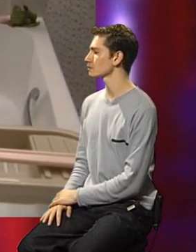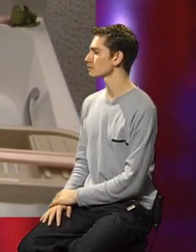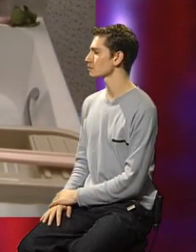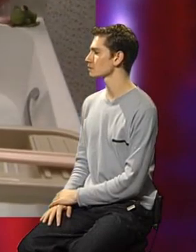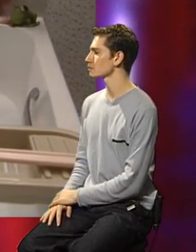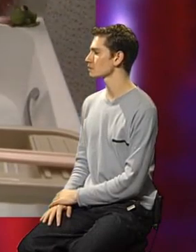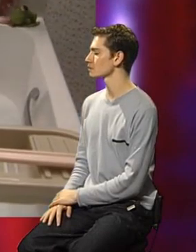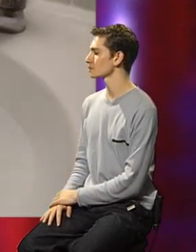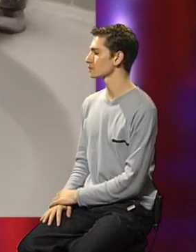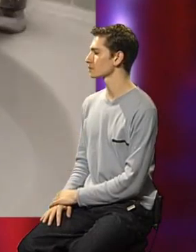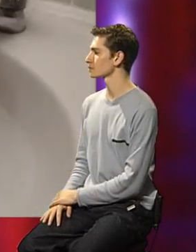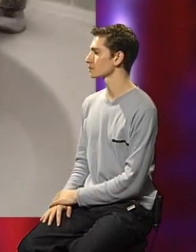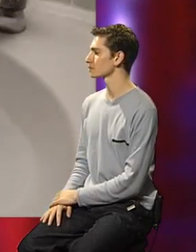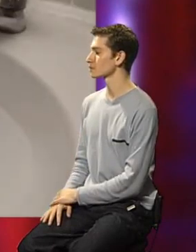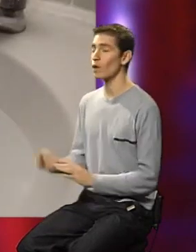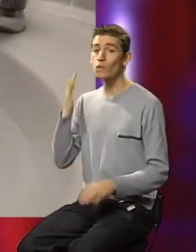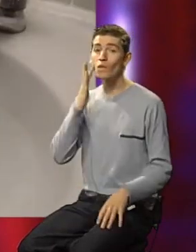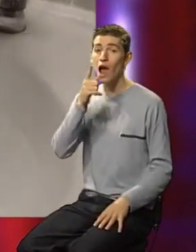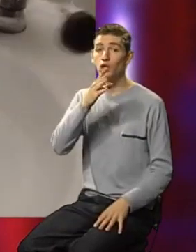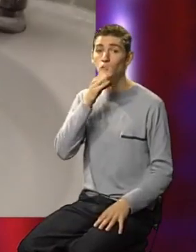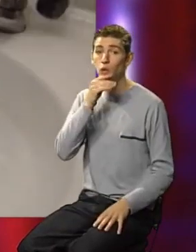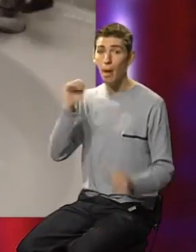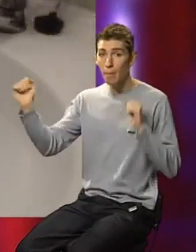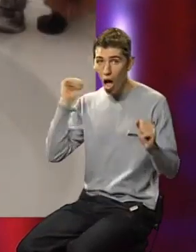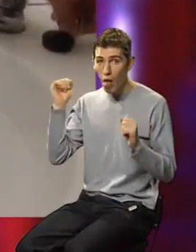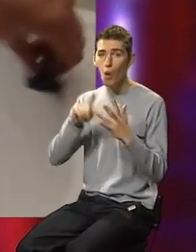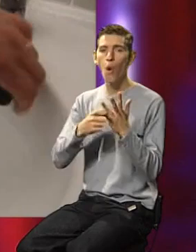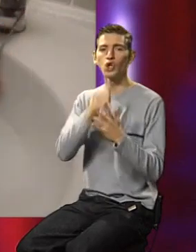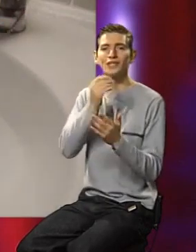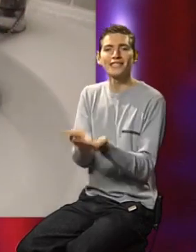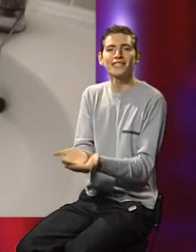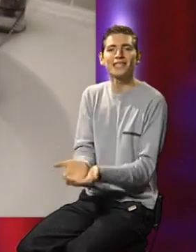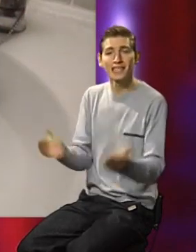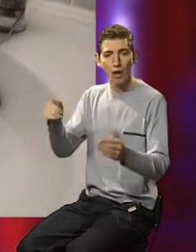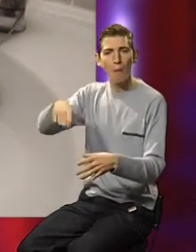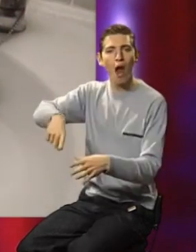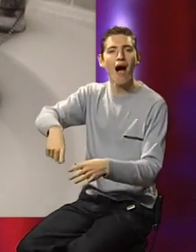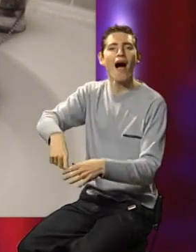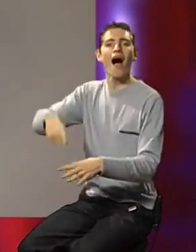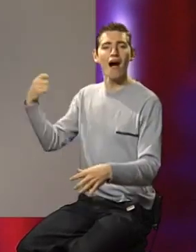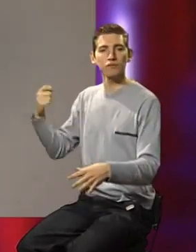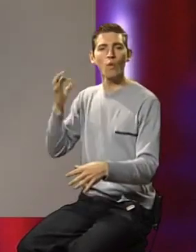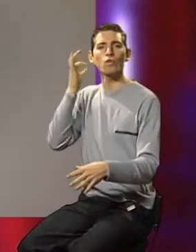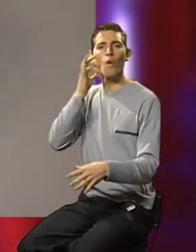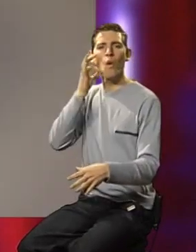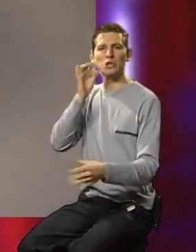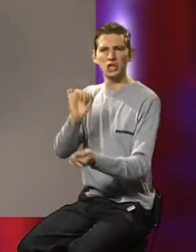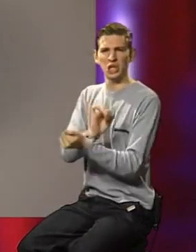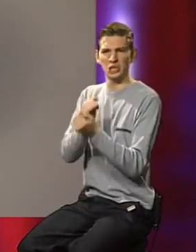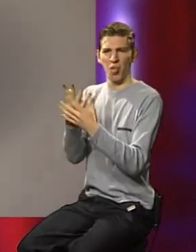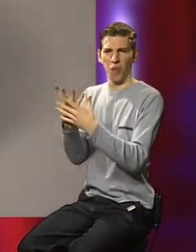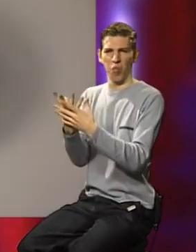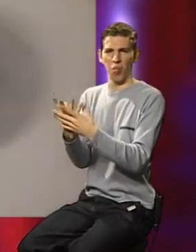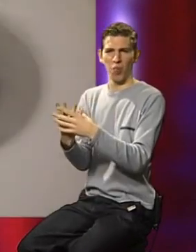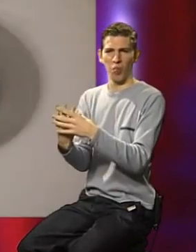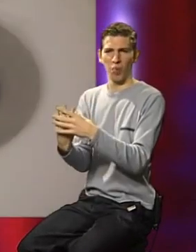When you use the bath or when you use the sink, pull the plug out, let the dirty water go.